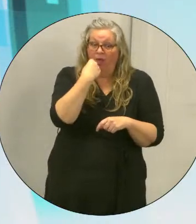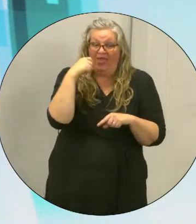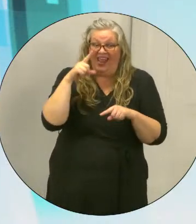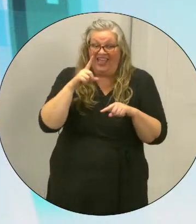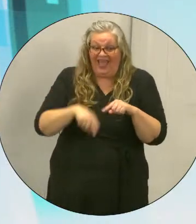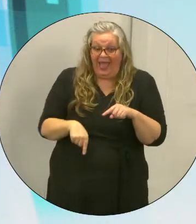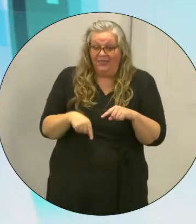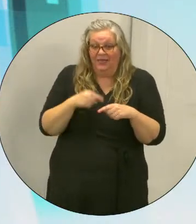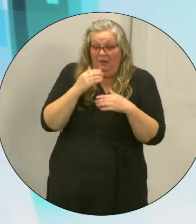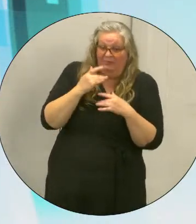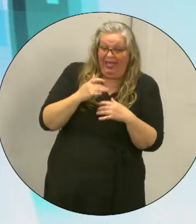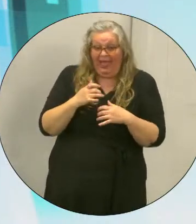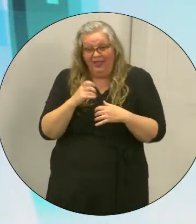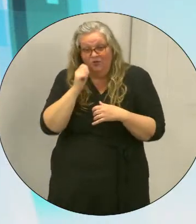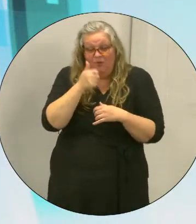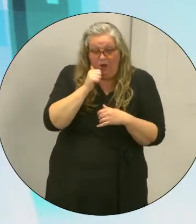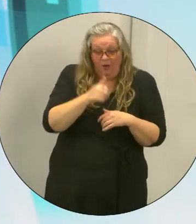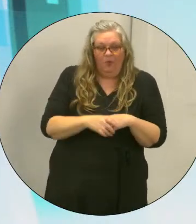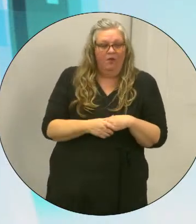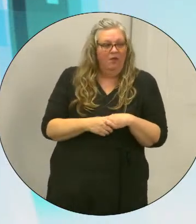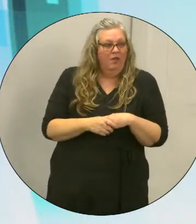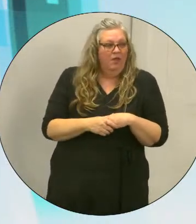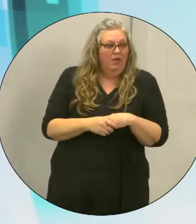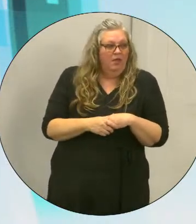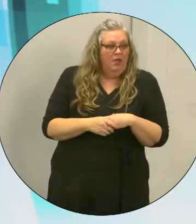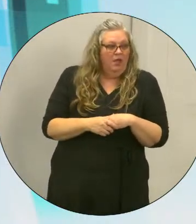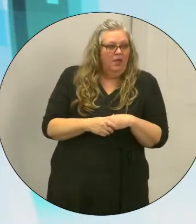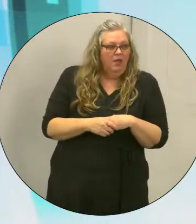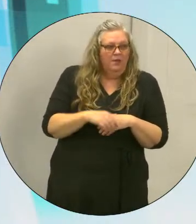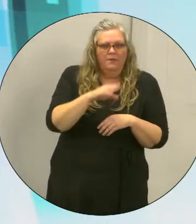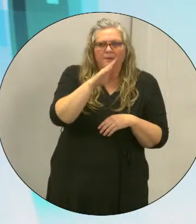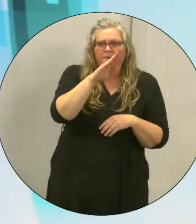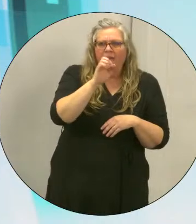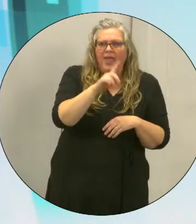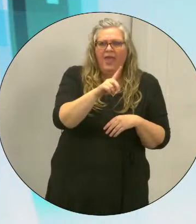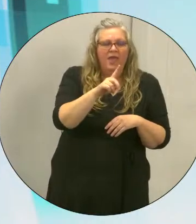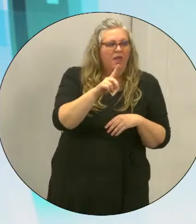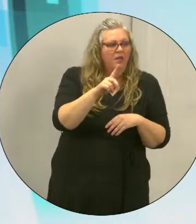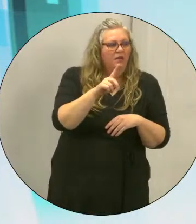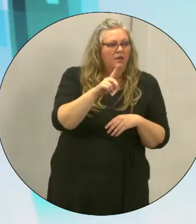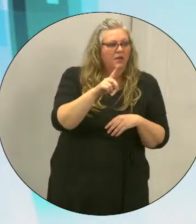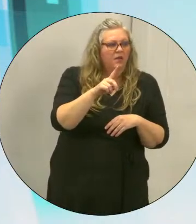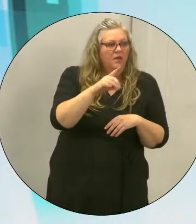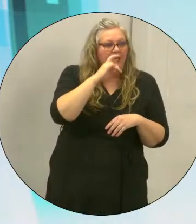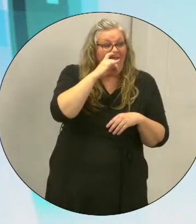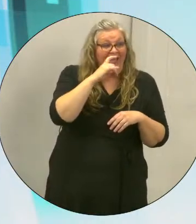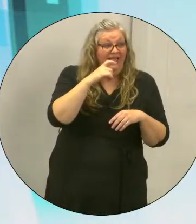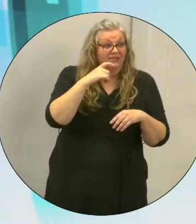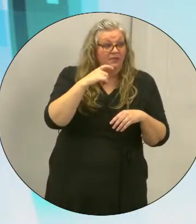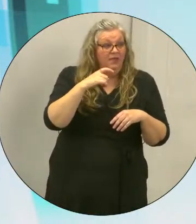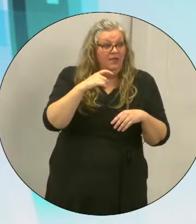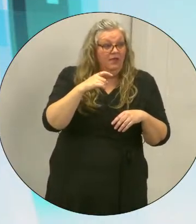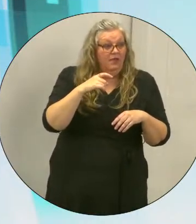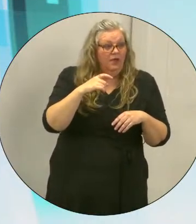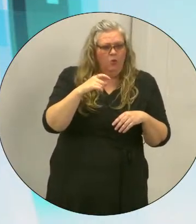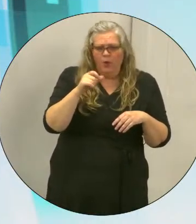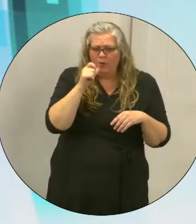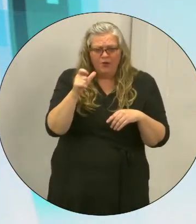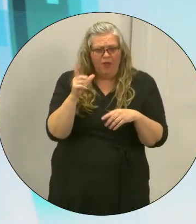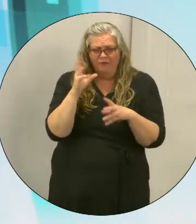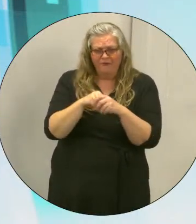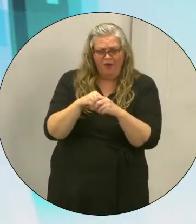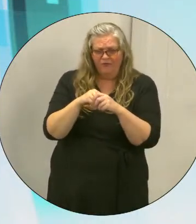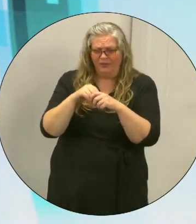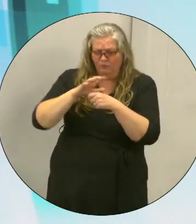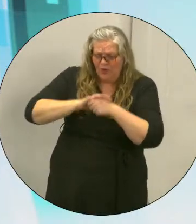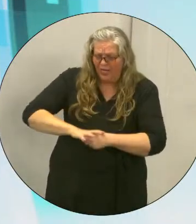play my solo in band tomorrow? Us band kids seemed impervious or like resistant to mischievous peer pressure because we'd